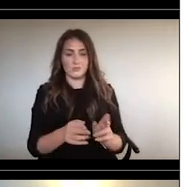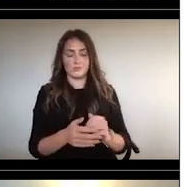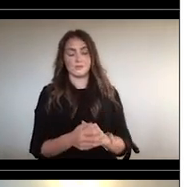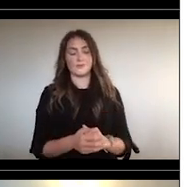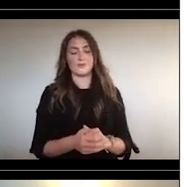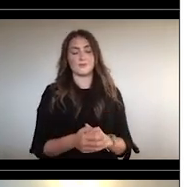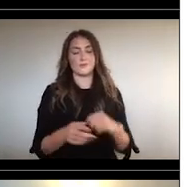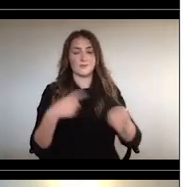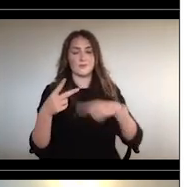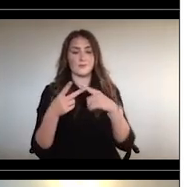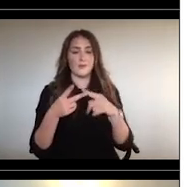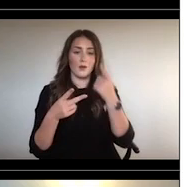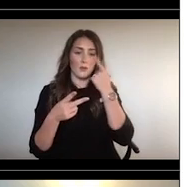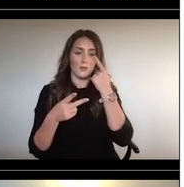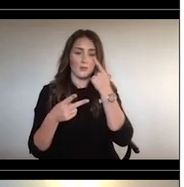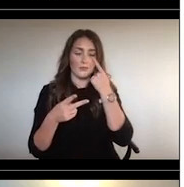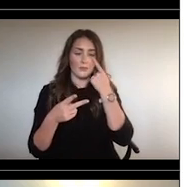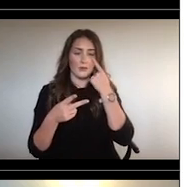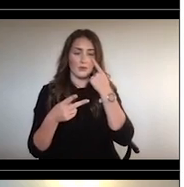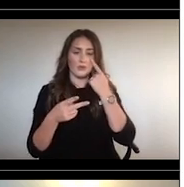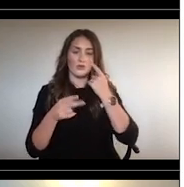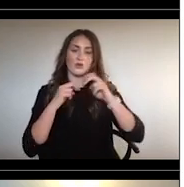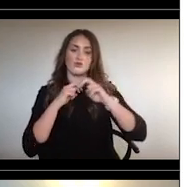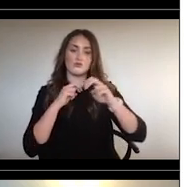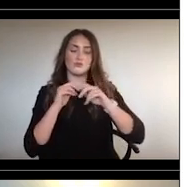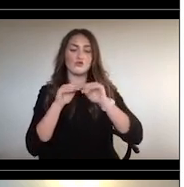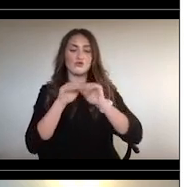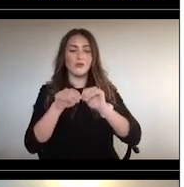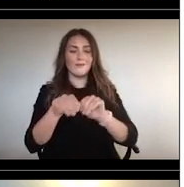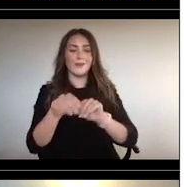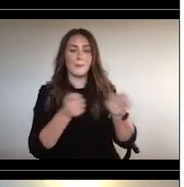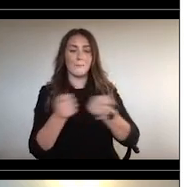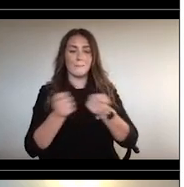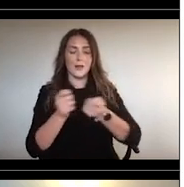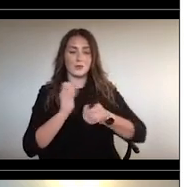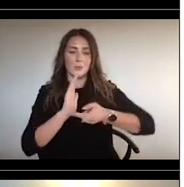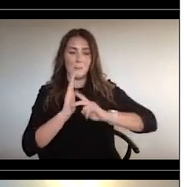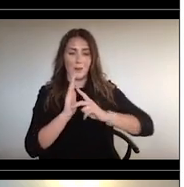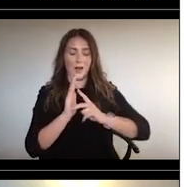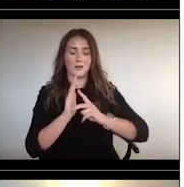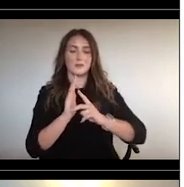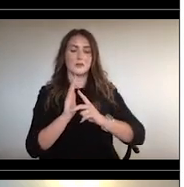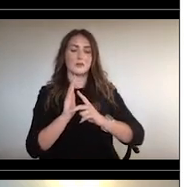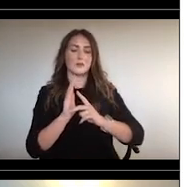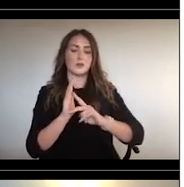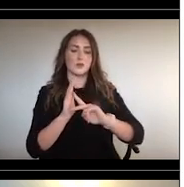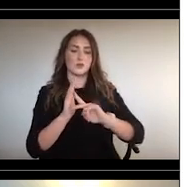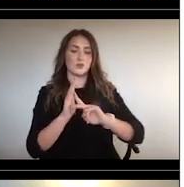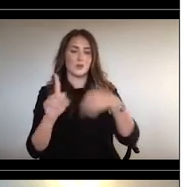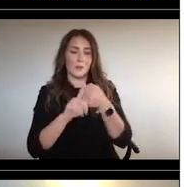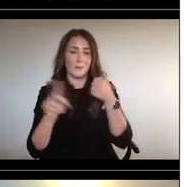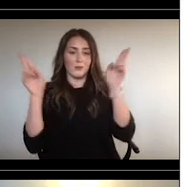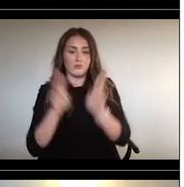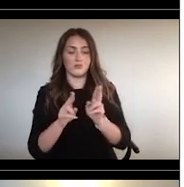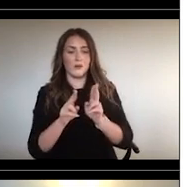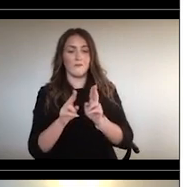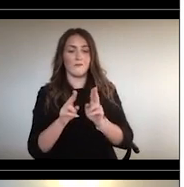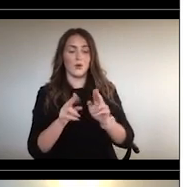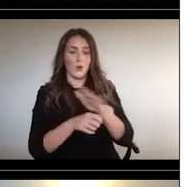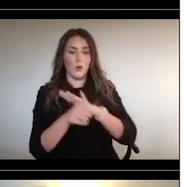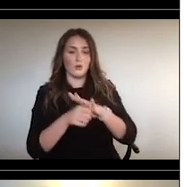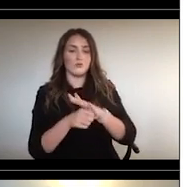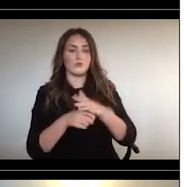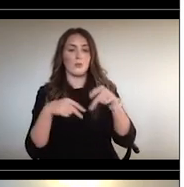also looked in our traffic management plans to reduce the impact on the road users and local communities whilst